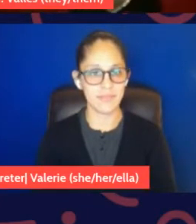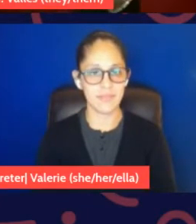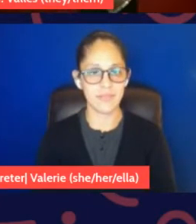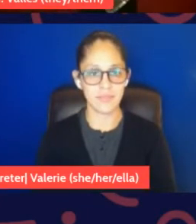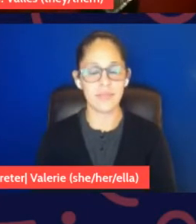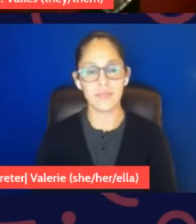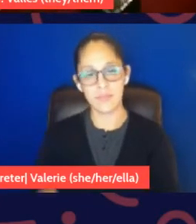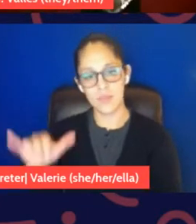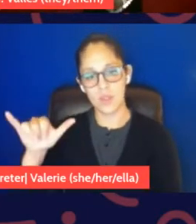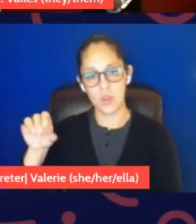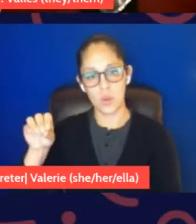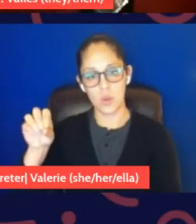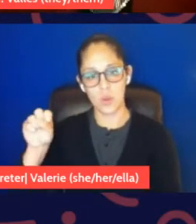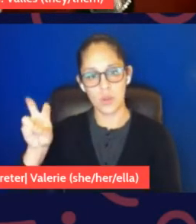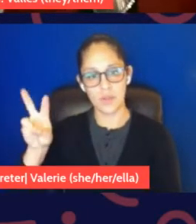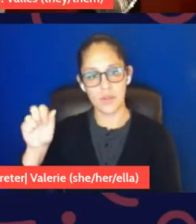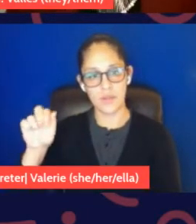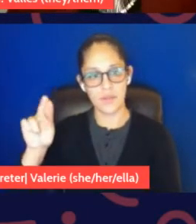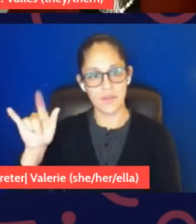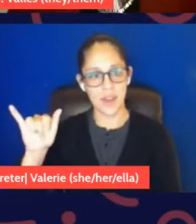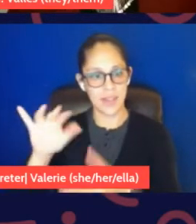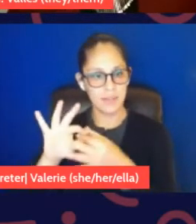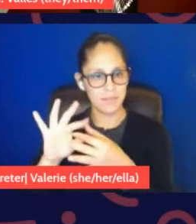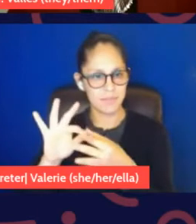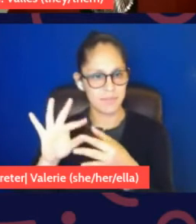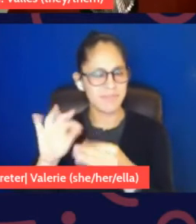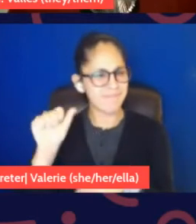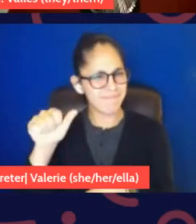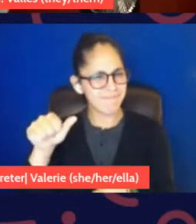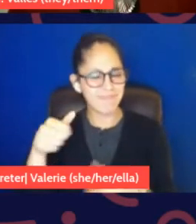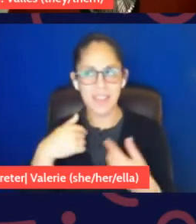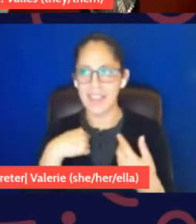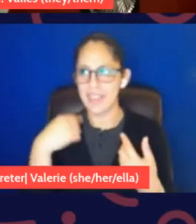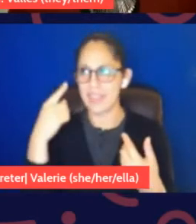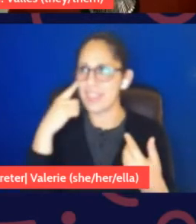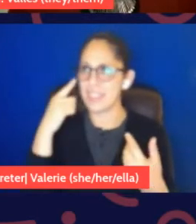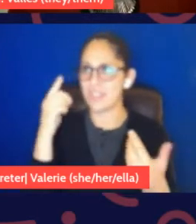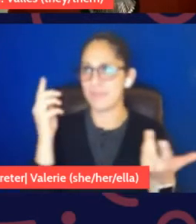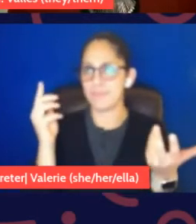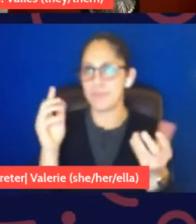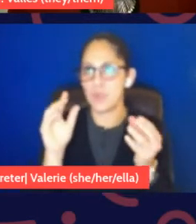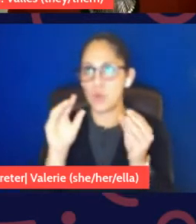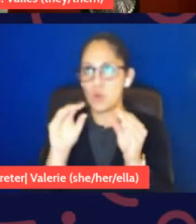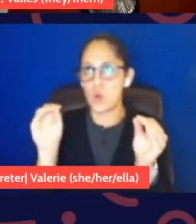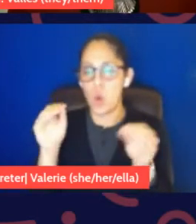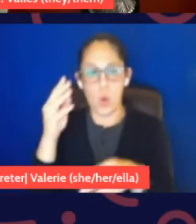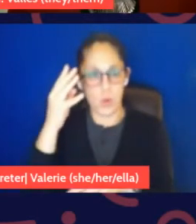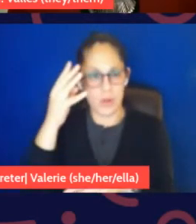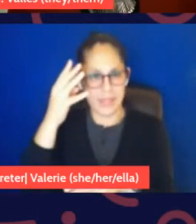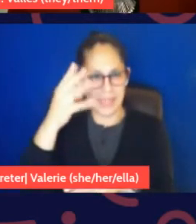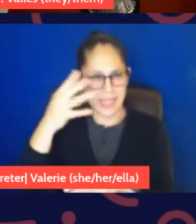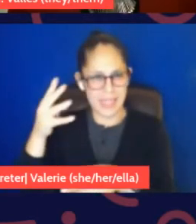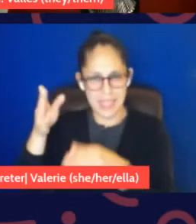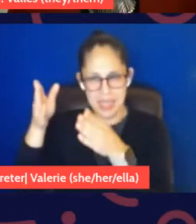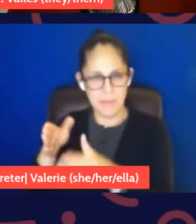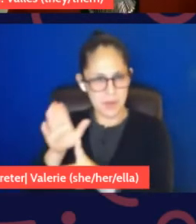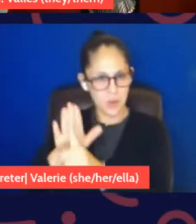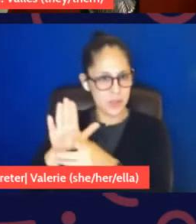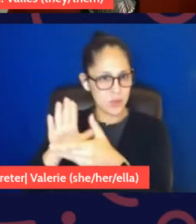Well, I think that there is no immigration or immigrant story that is not involved with